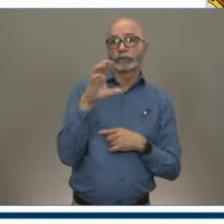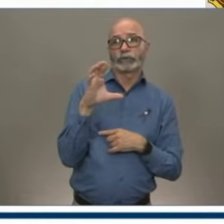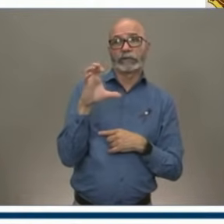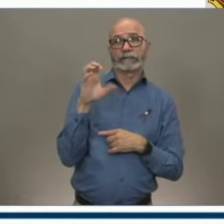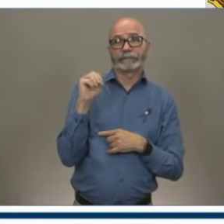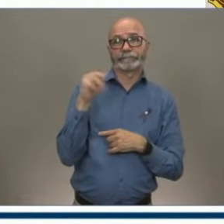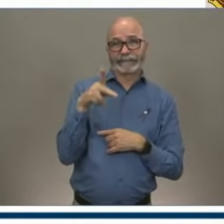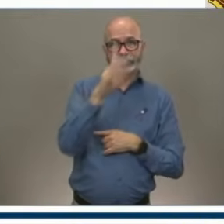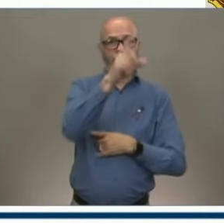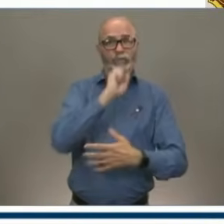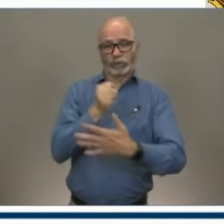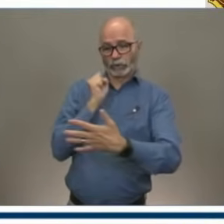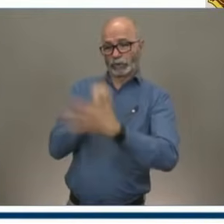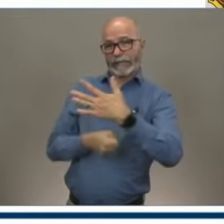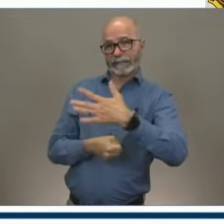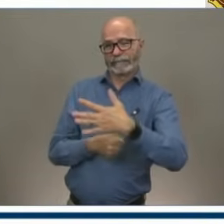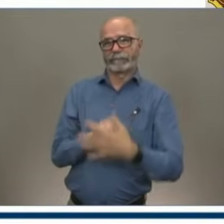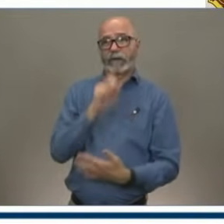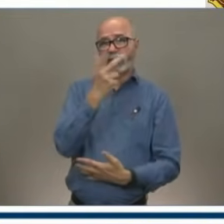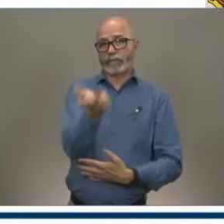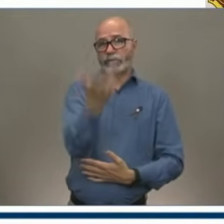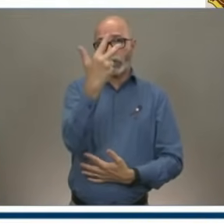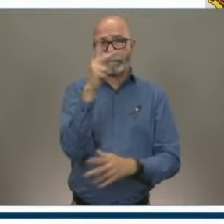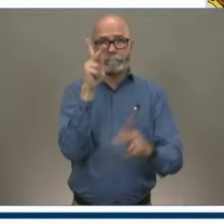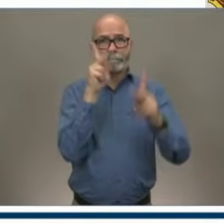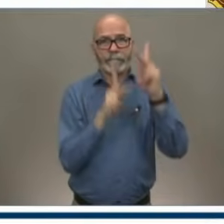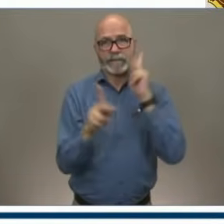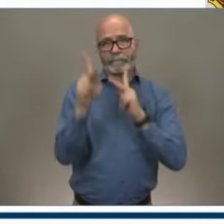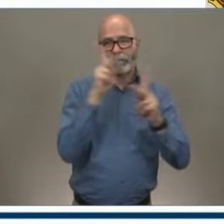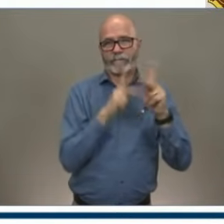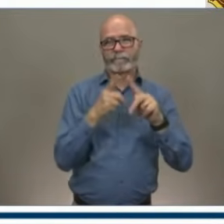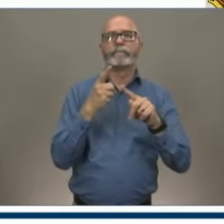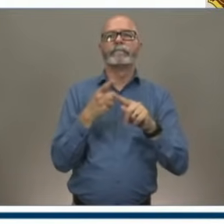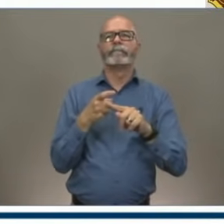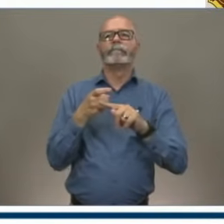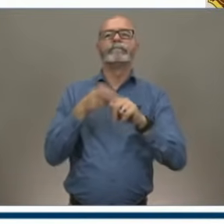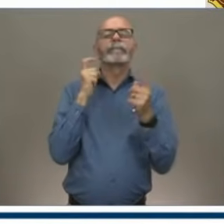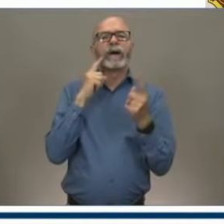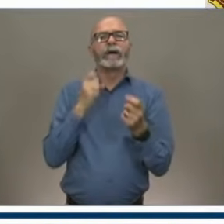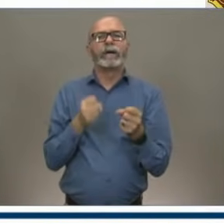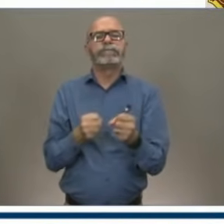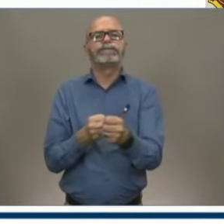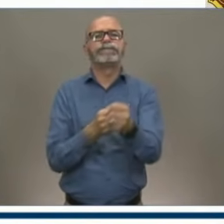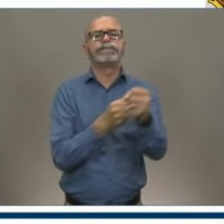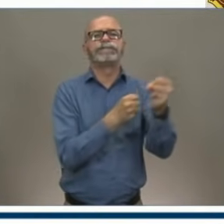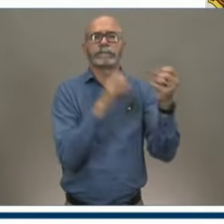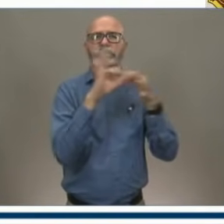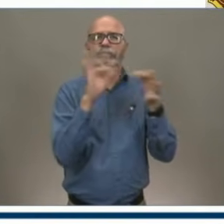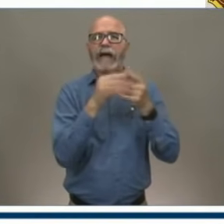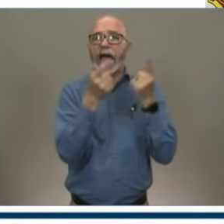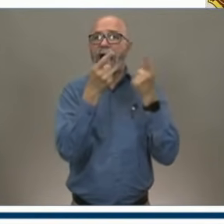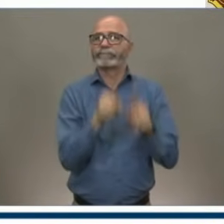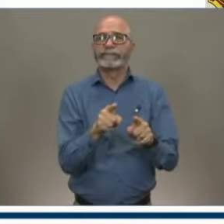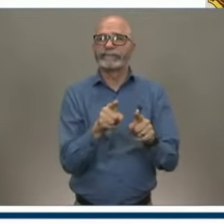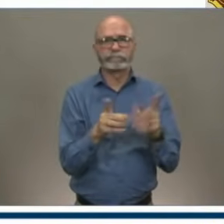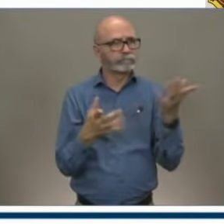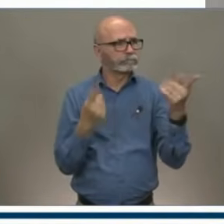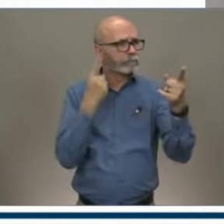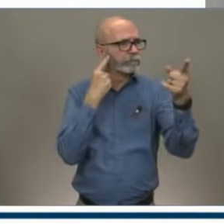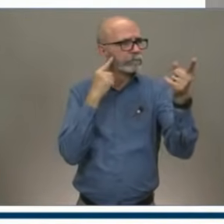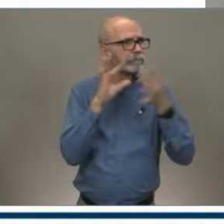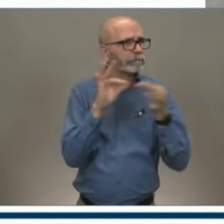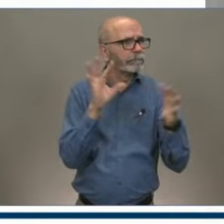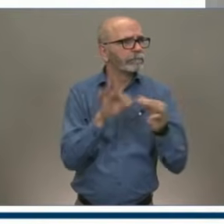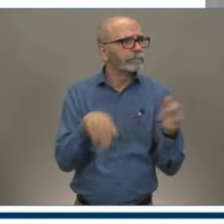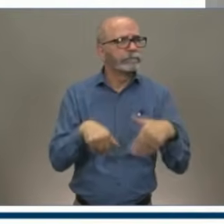3 individuals in relation to the Port-de-Pic tragedy. I just want to hear your thoughts on that. Well, I heard